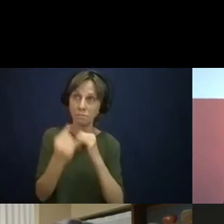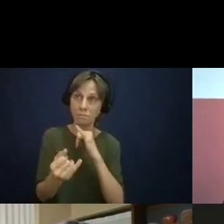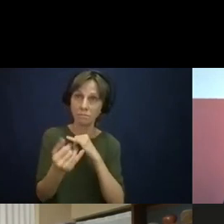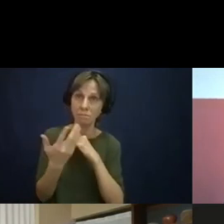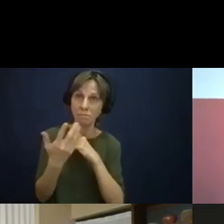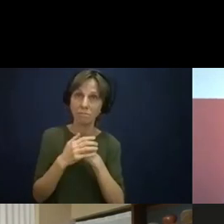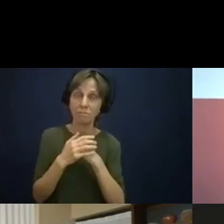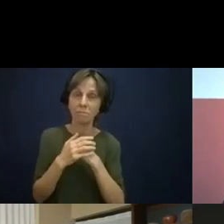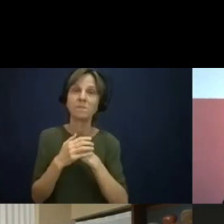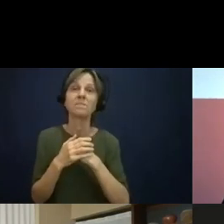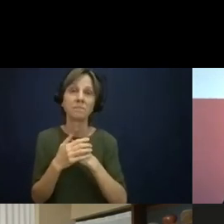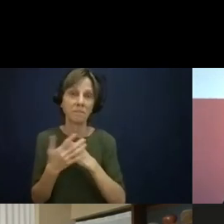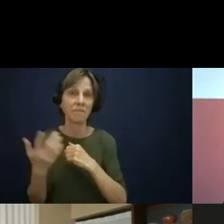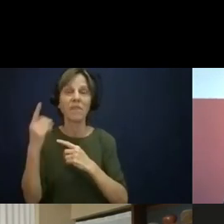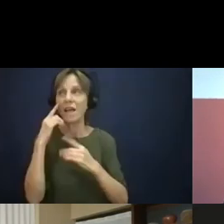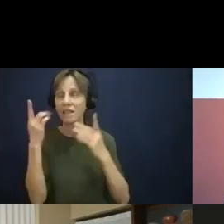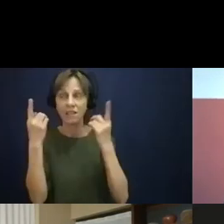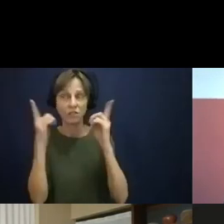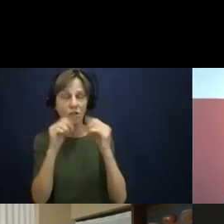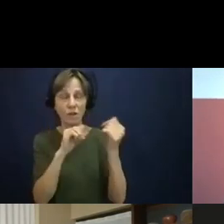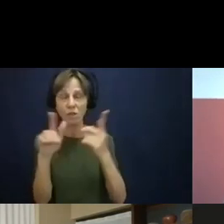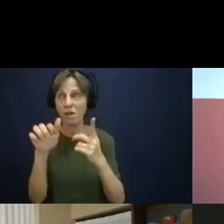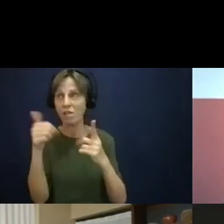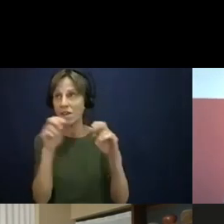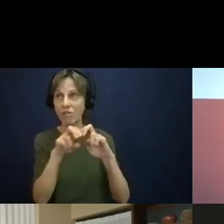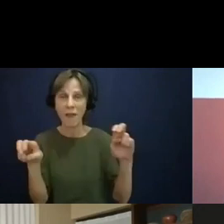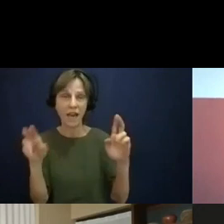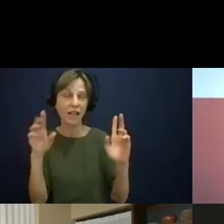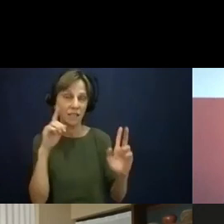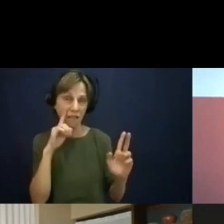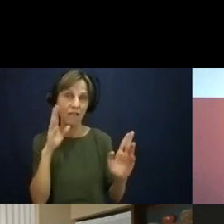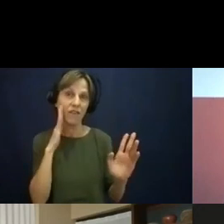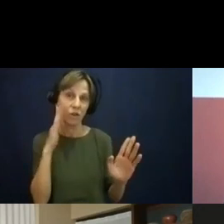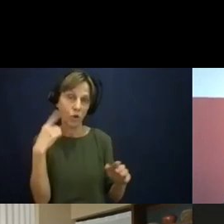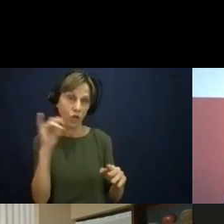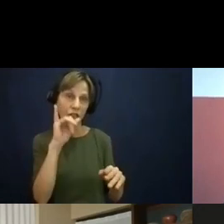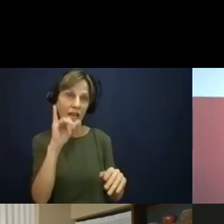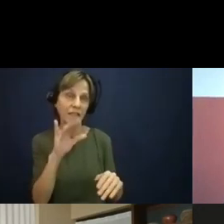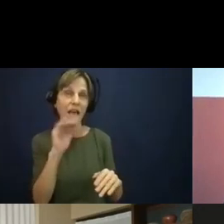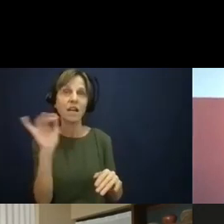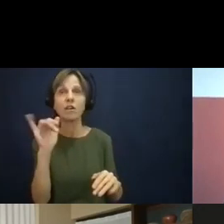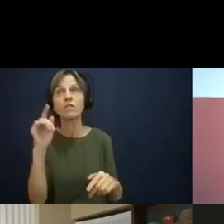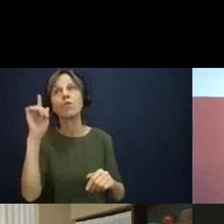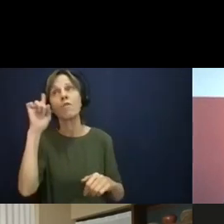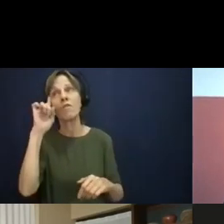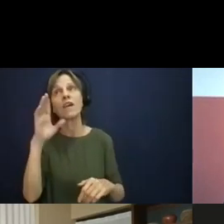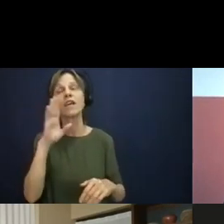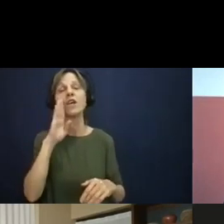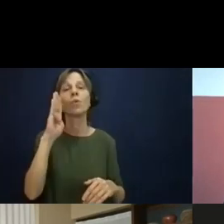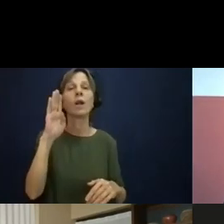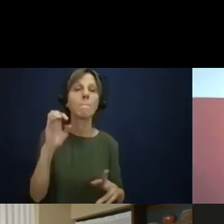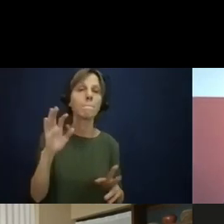Yes, I think just to agree with all the other panelists and what they said, I think it will look like that. And I also think it will be us